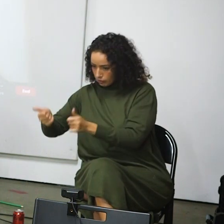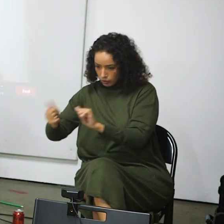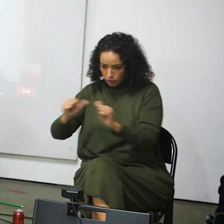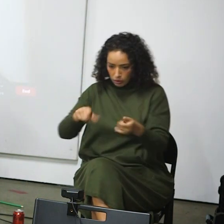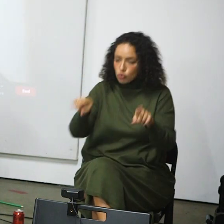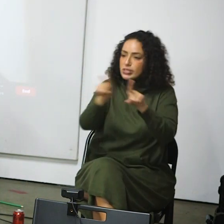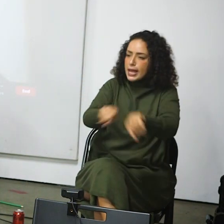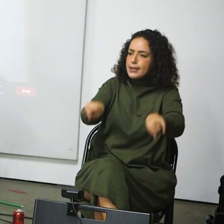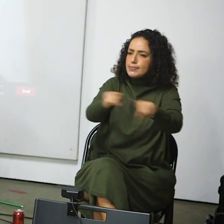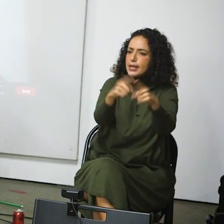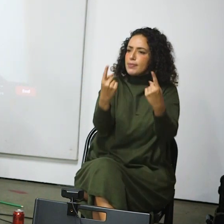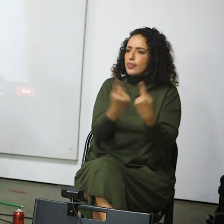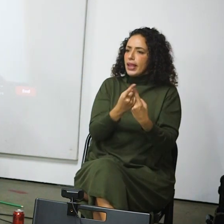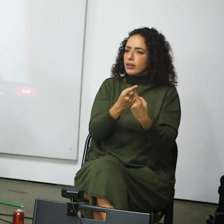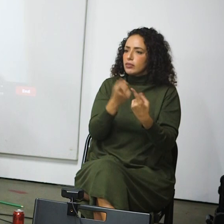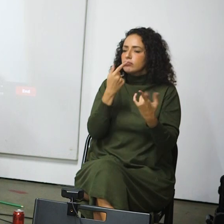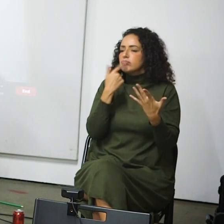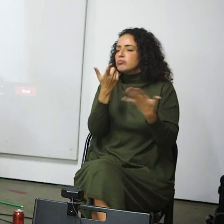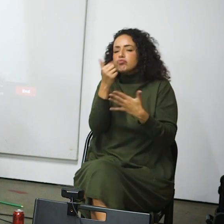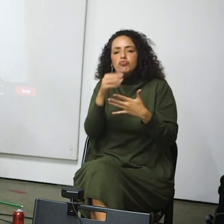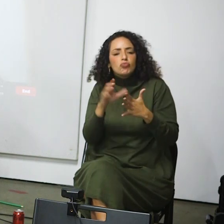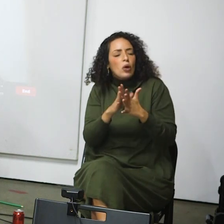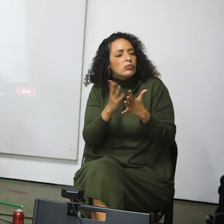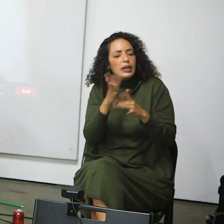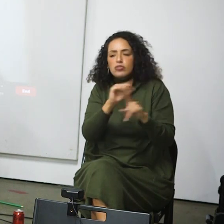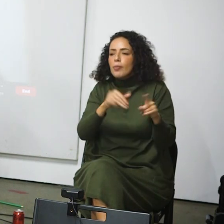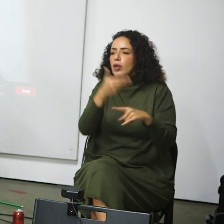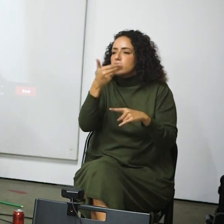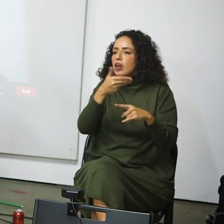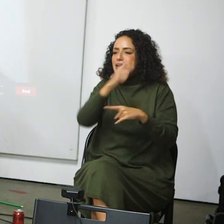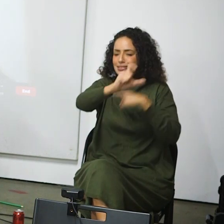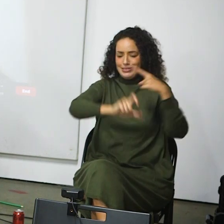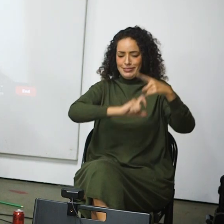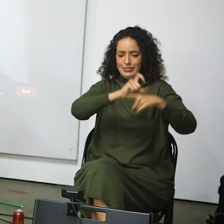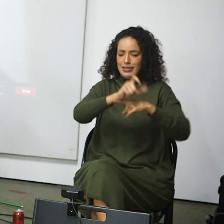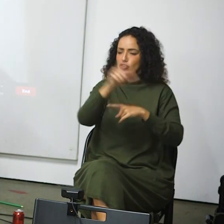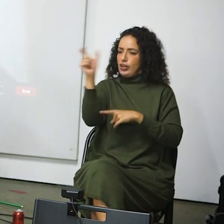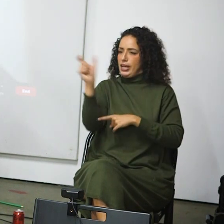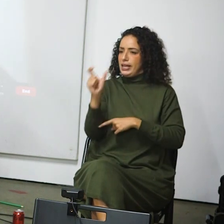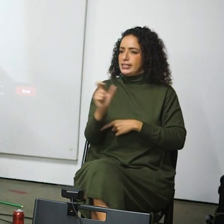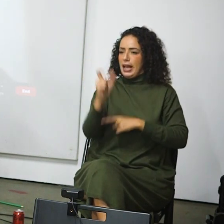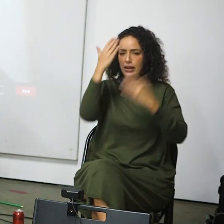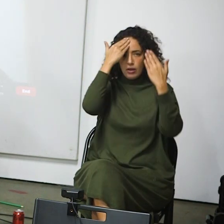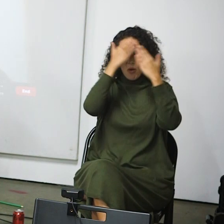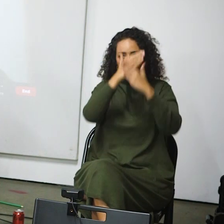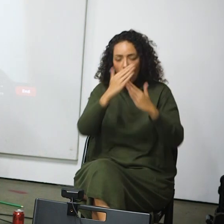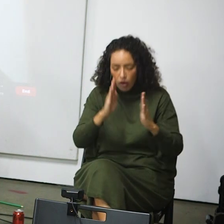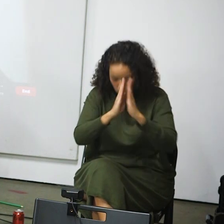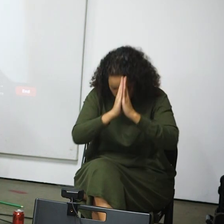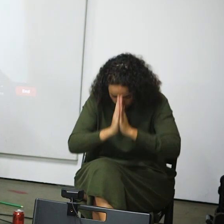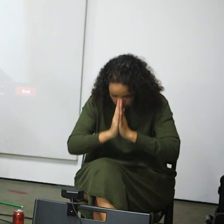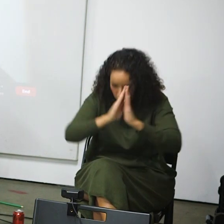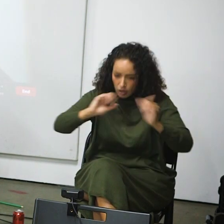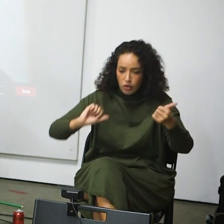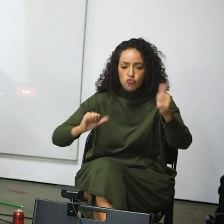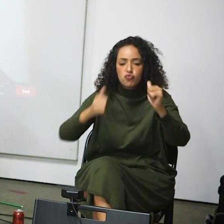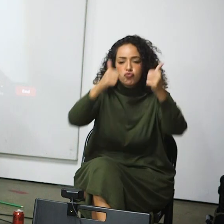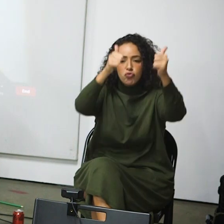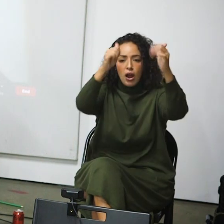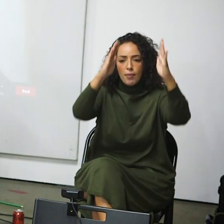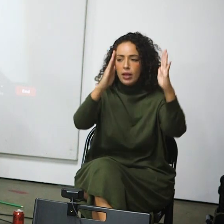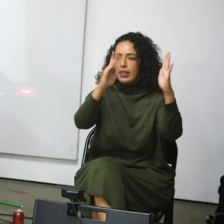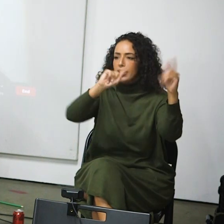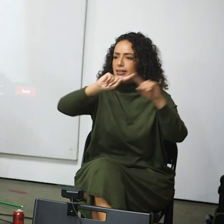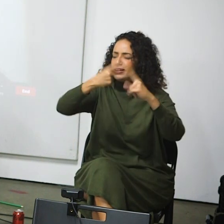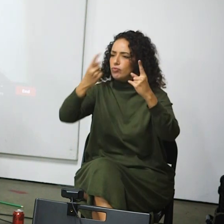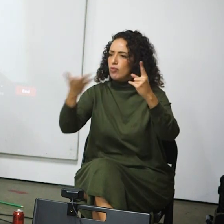like a 19th century Italian shrine next to a giant preserved toad from somewhere in Middle